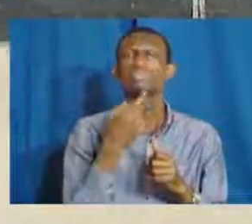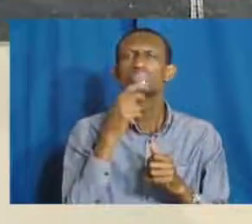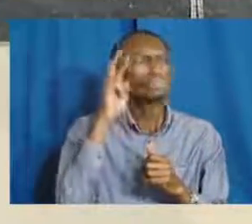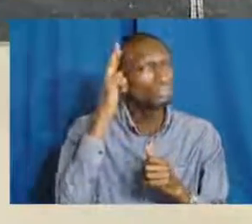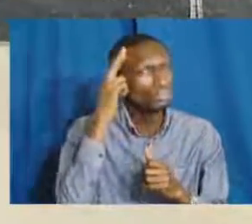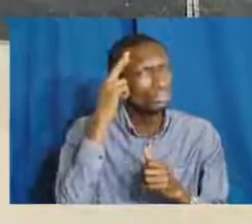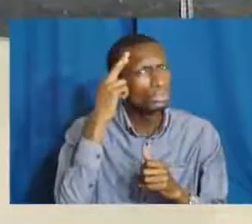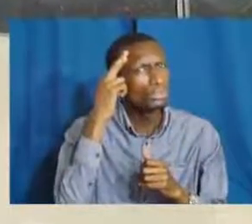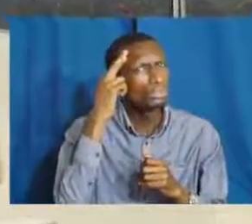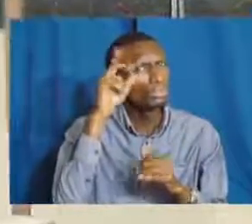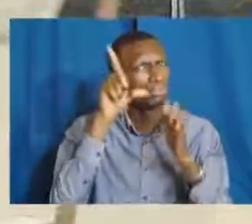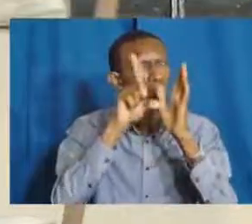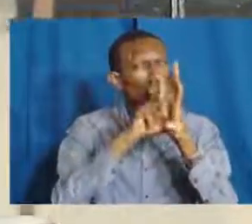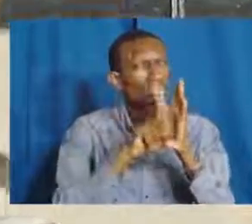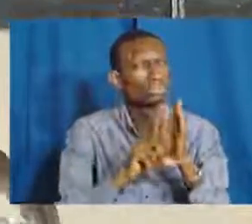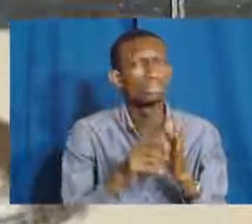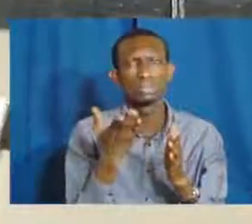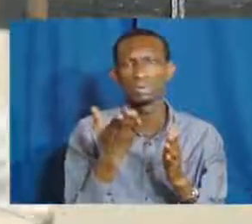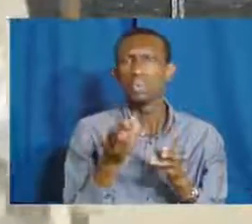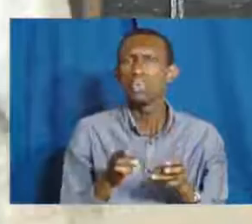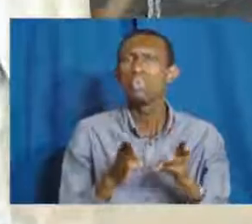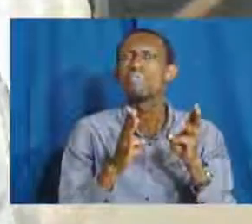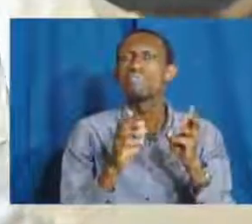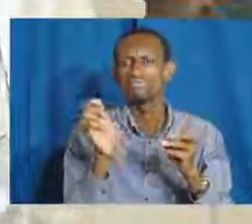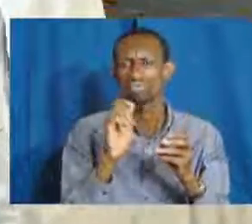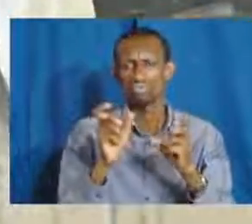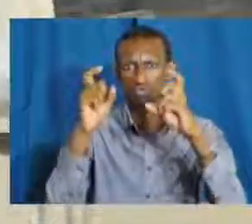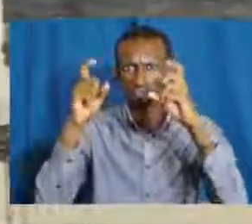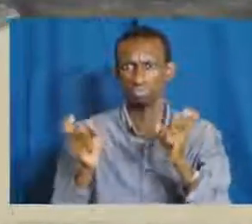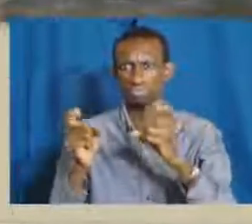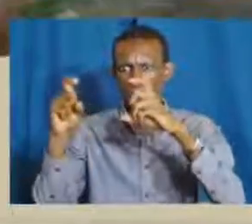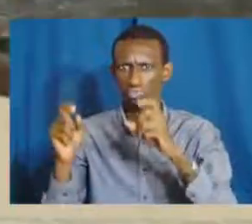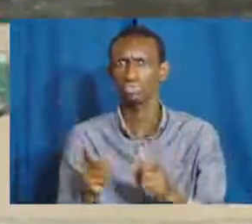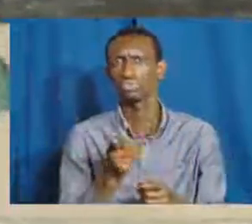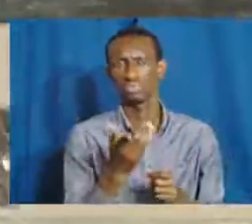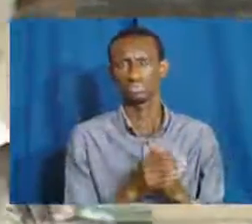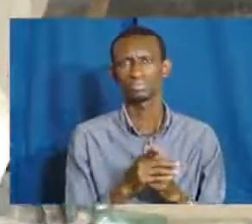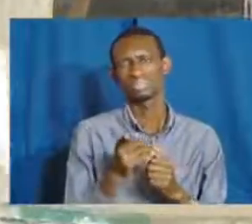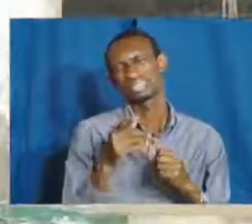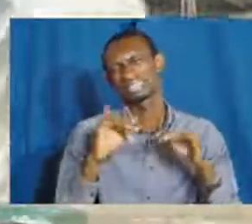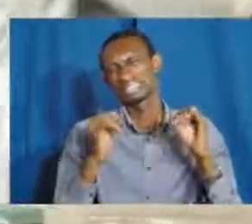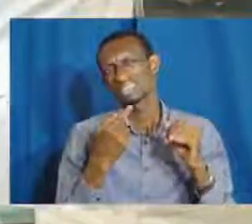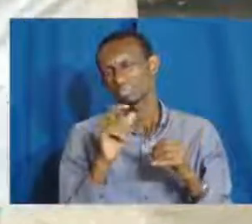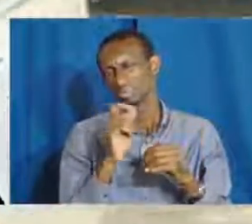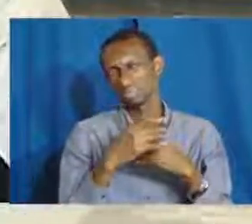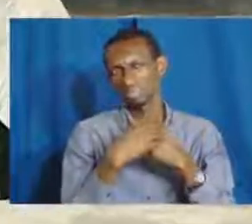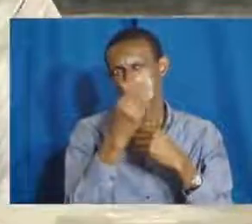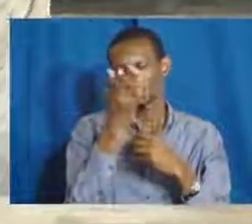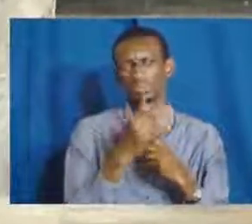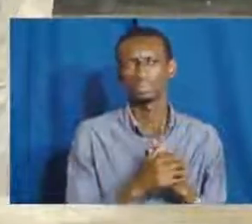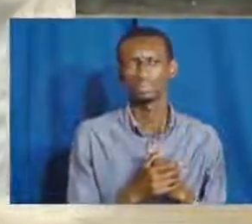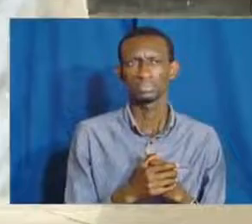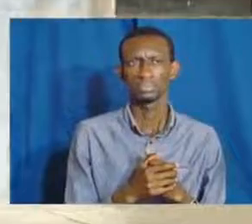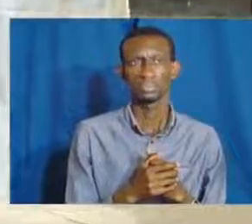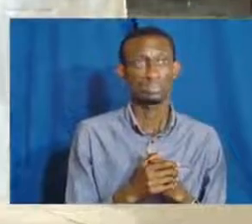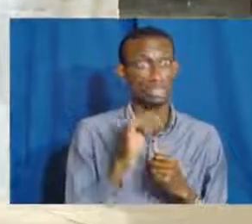Aufbau's principle, the filling of these orbitals. Maybe I can just put it here.